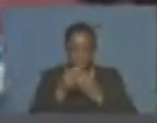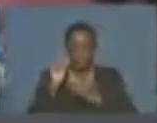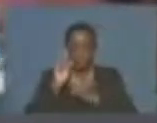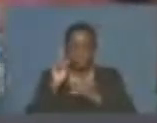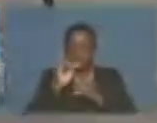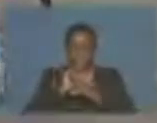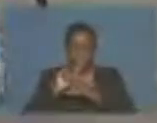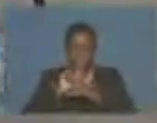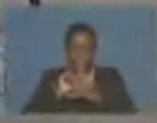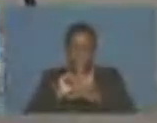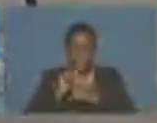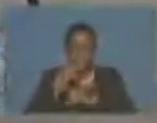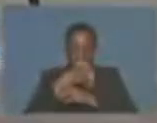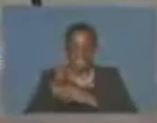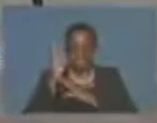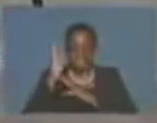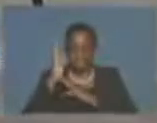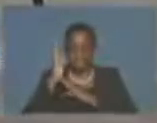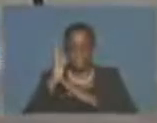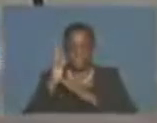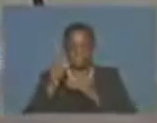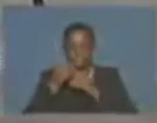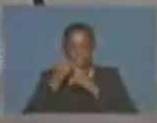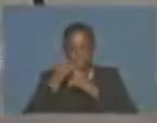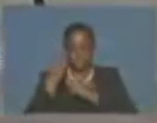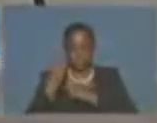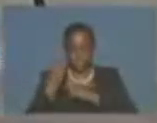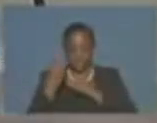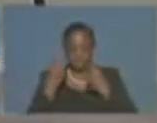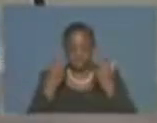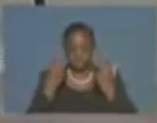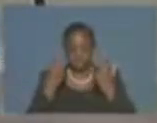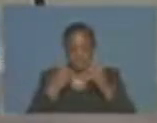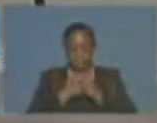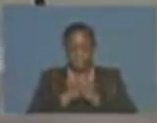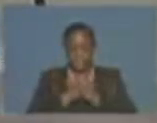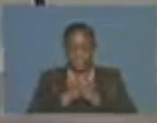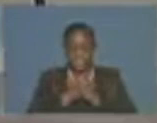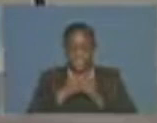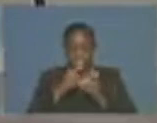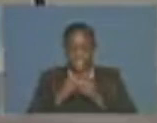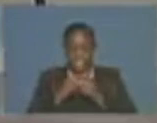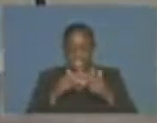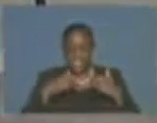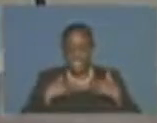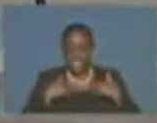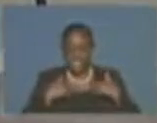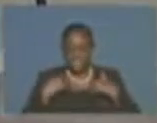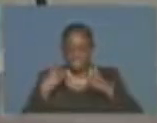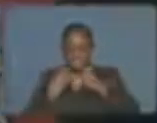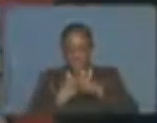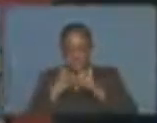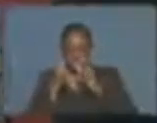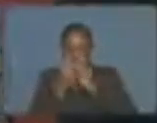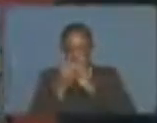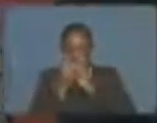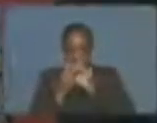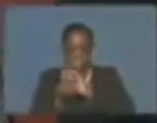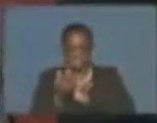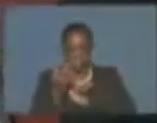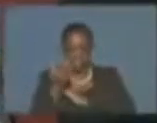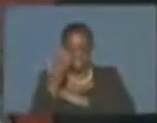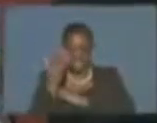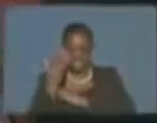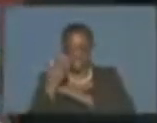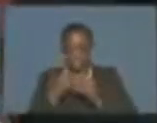which the Bahamas is one. Non-pilot Civil Society Bahamas hosting the first consultation in the Bahamas today in